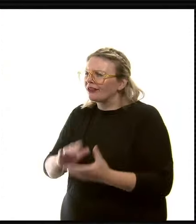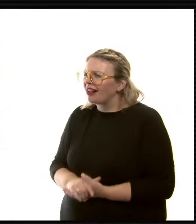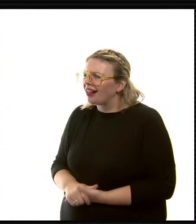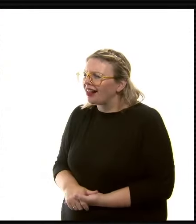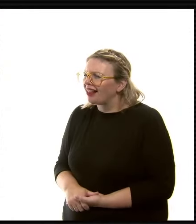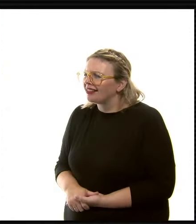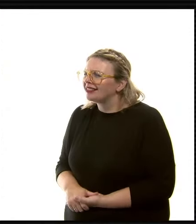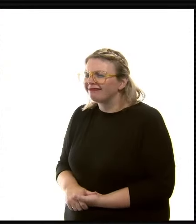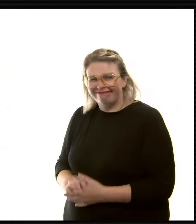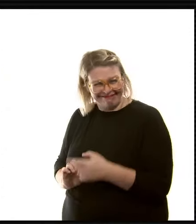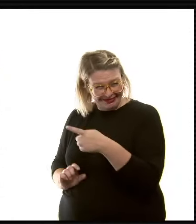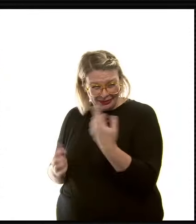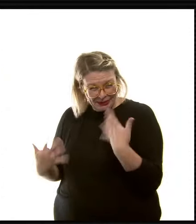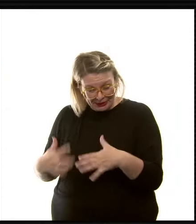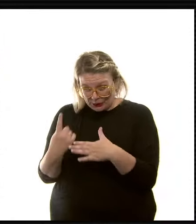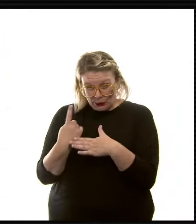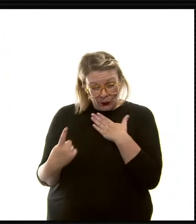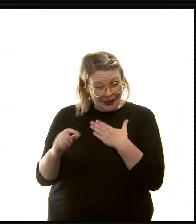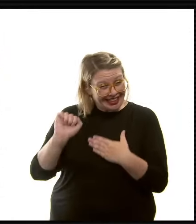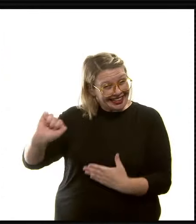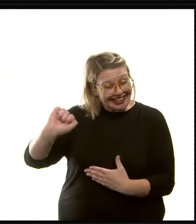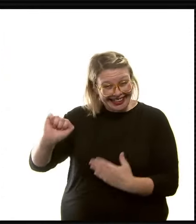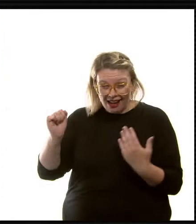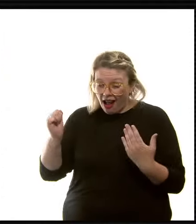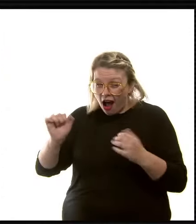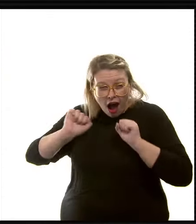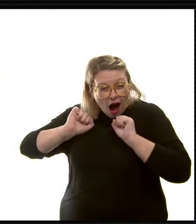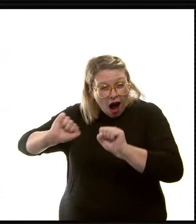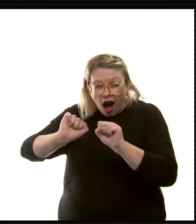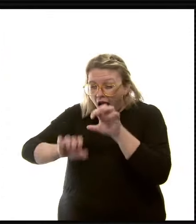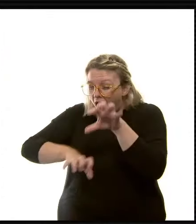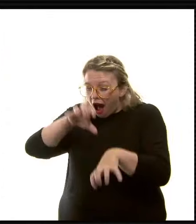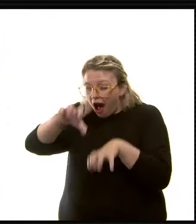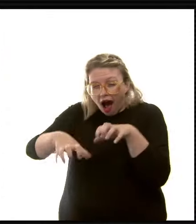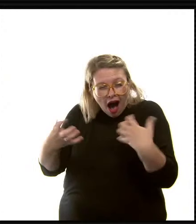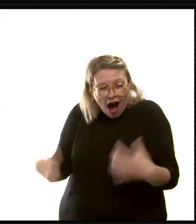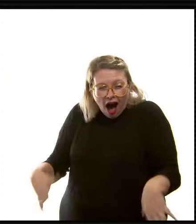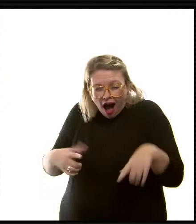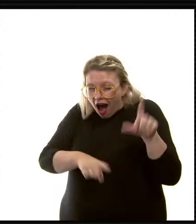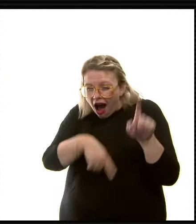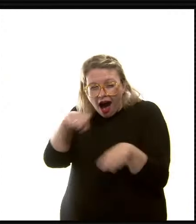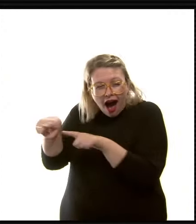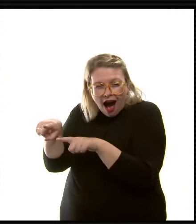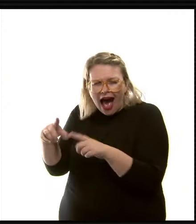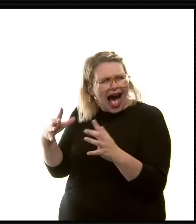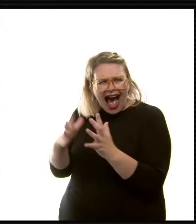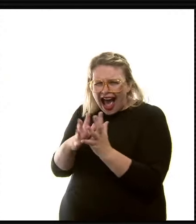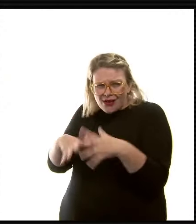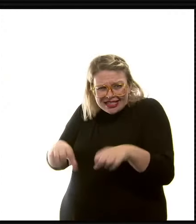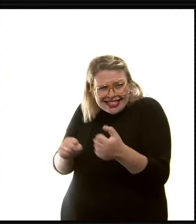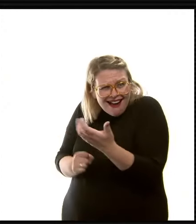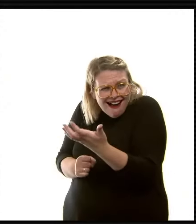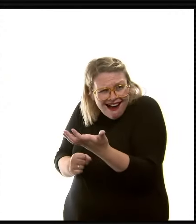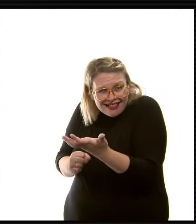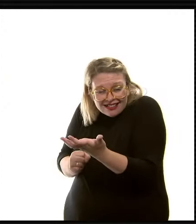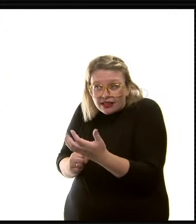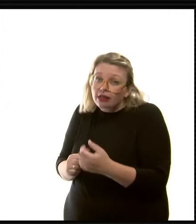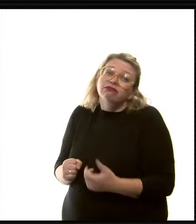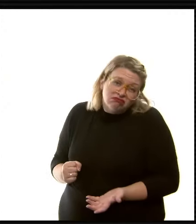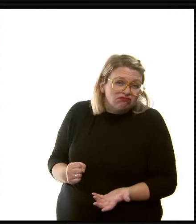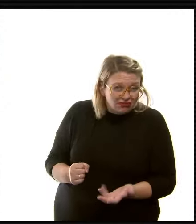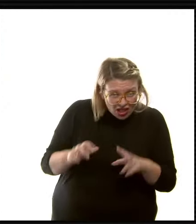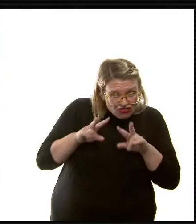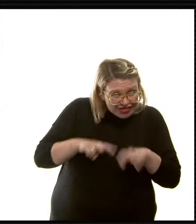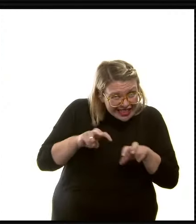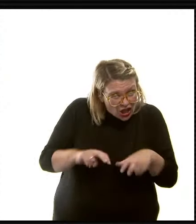these completely unique worlds and creatures, but where do you begin? Well, honestly, it's research. It sounds